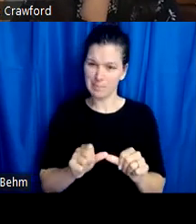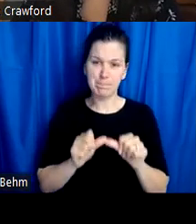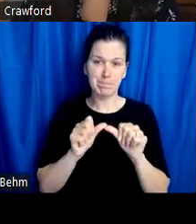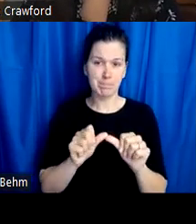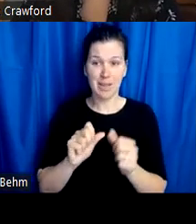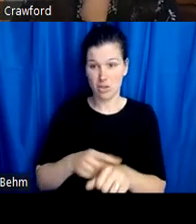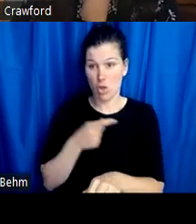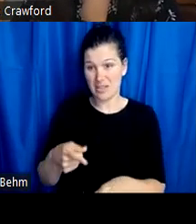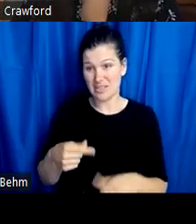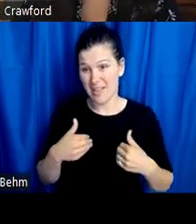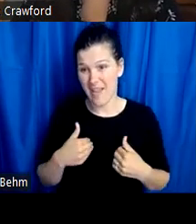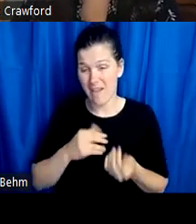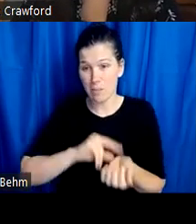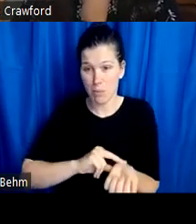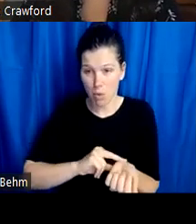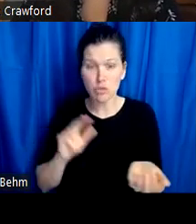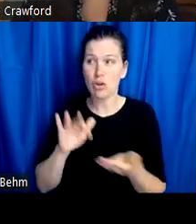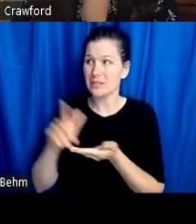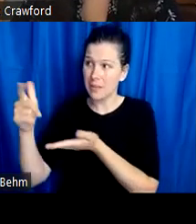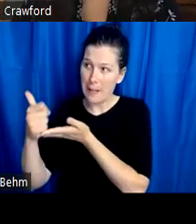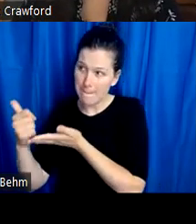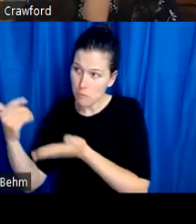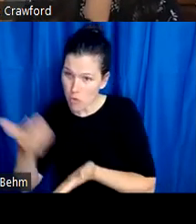pulse until help arrives or they start breathing on their own.